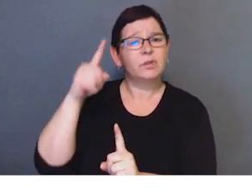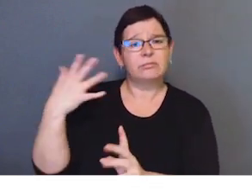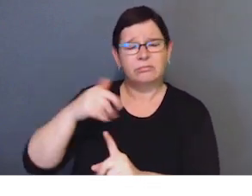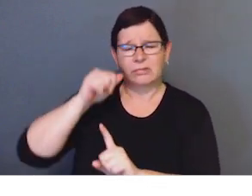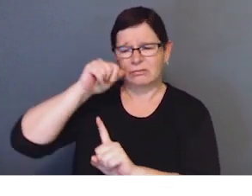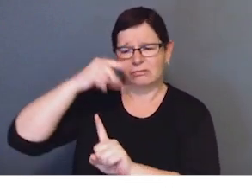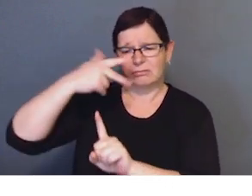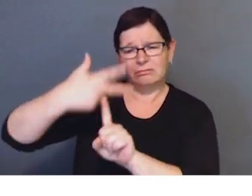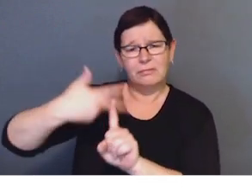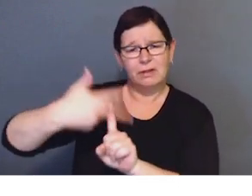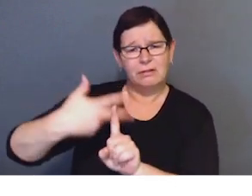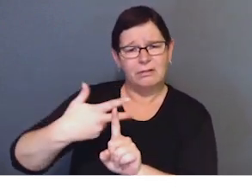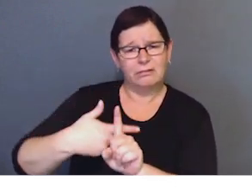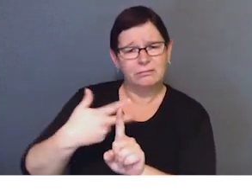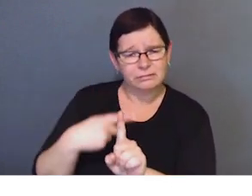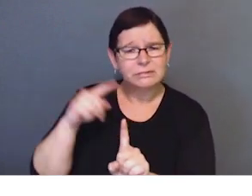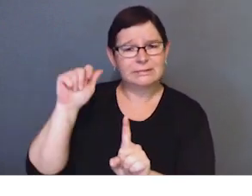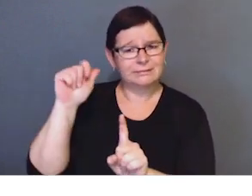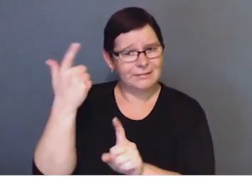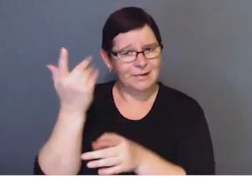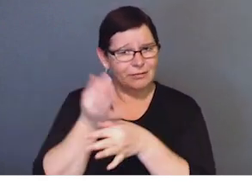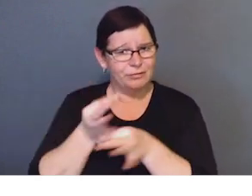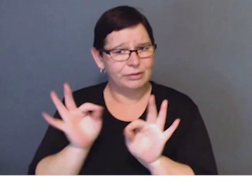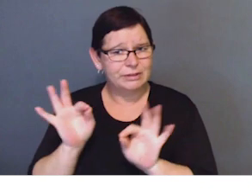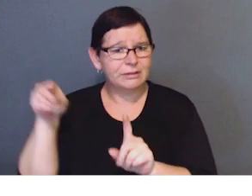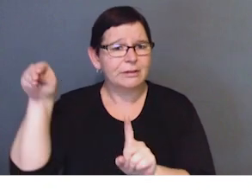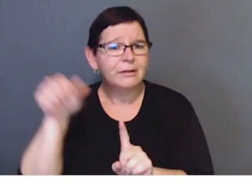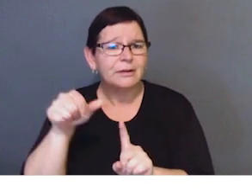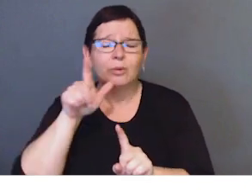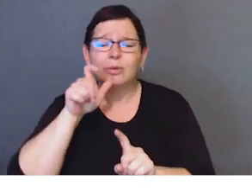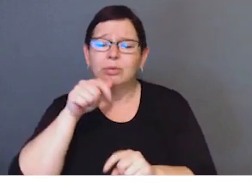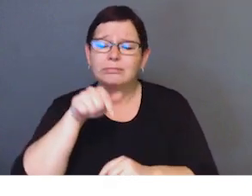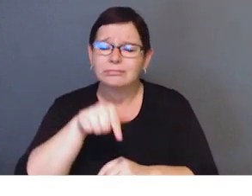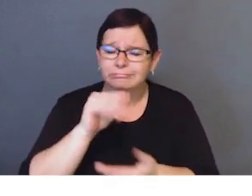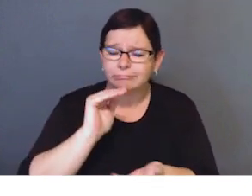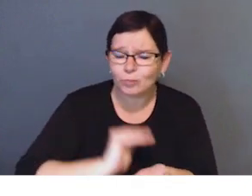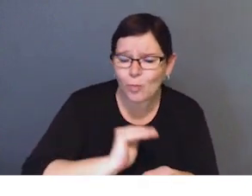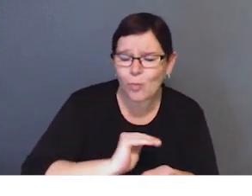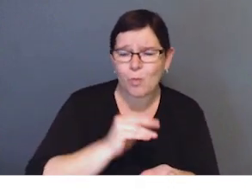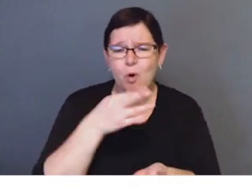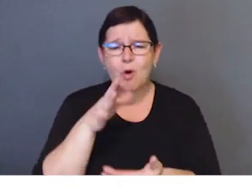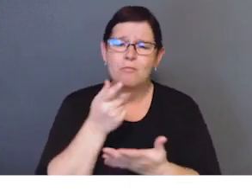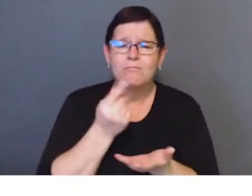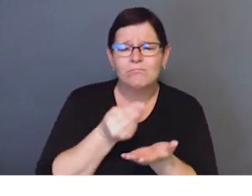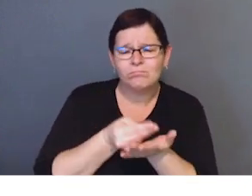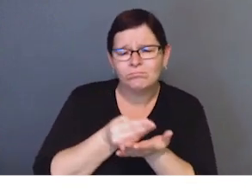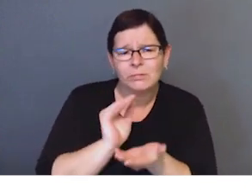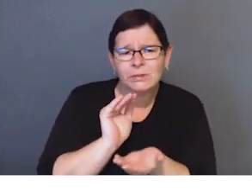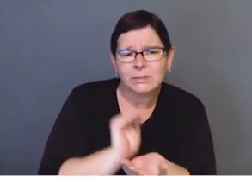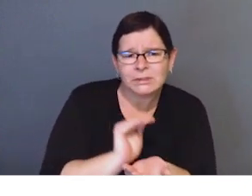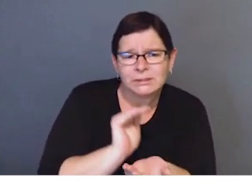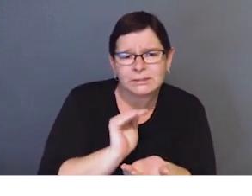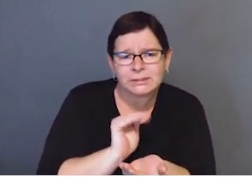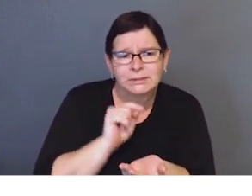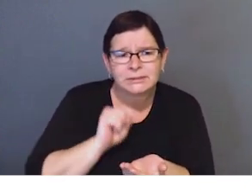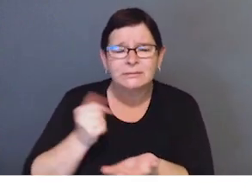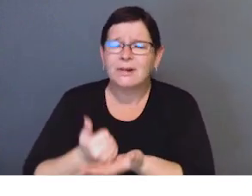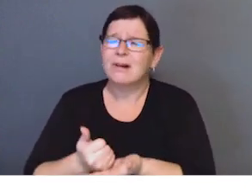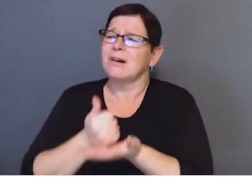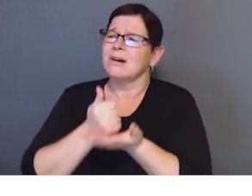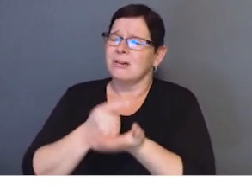low and modest incomes. It helps offset the GST or HST they pay on goods and